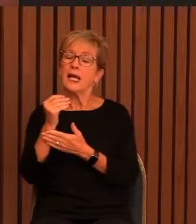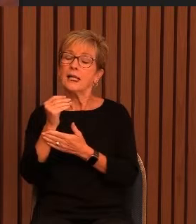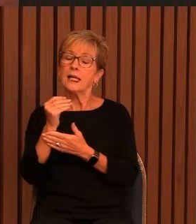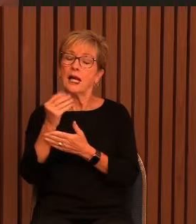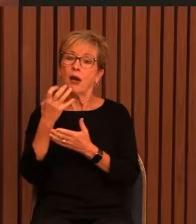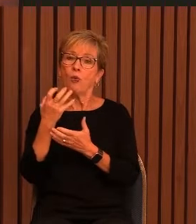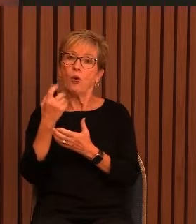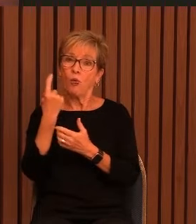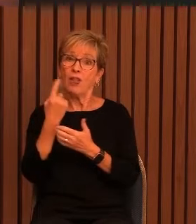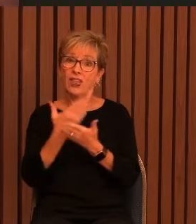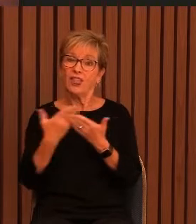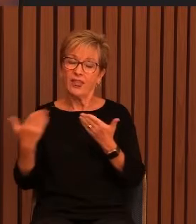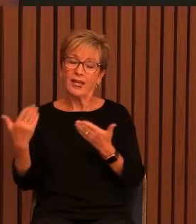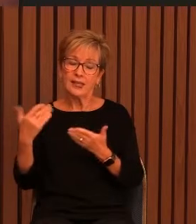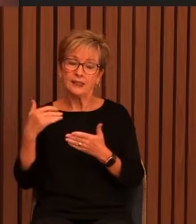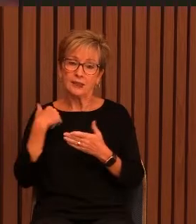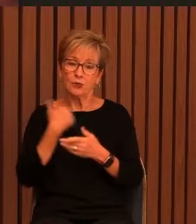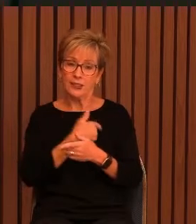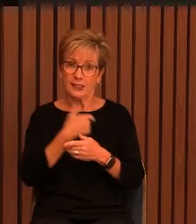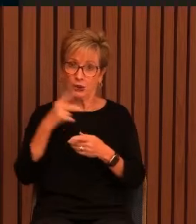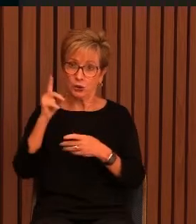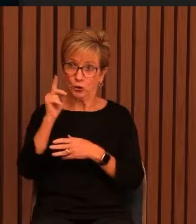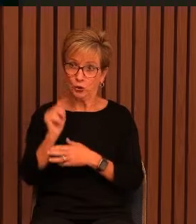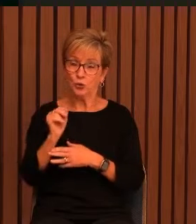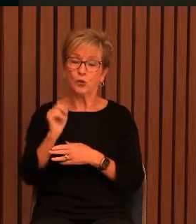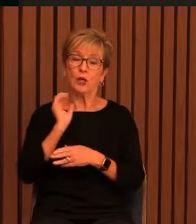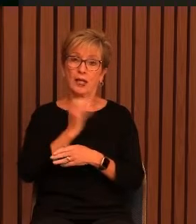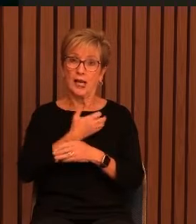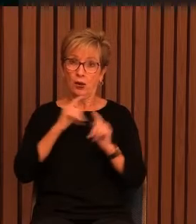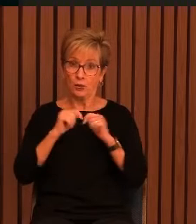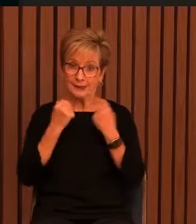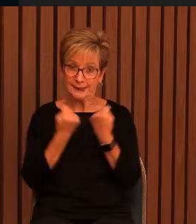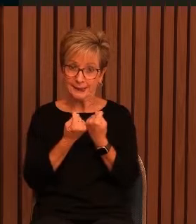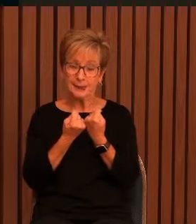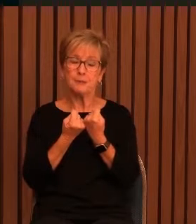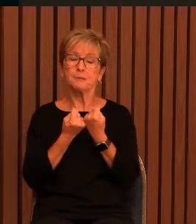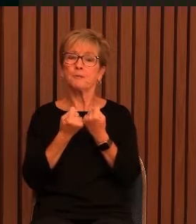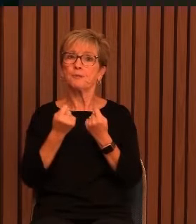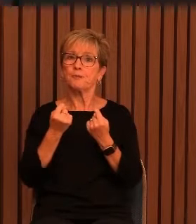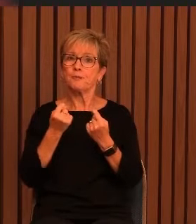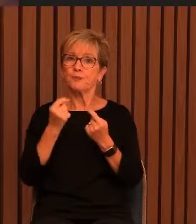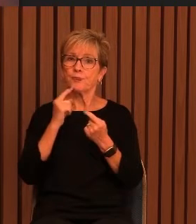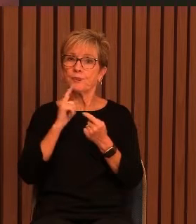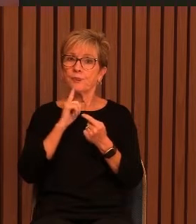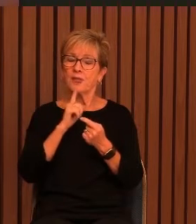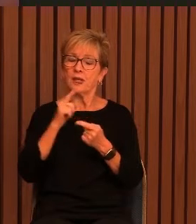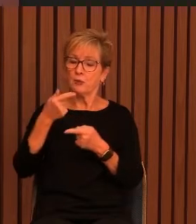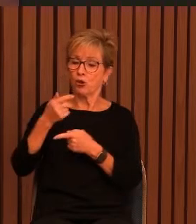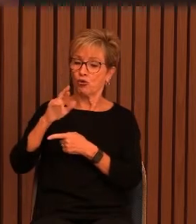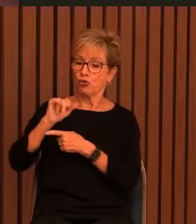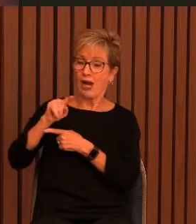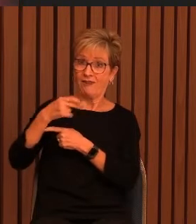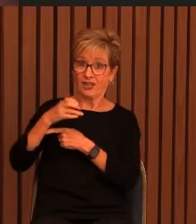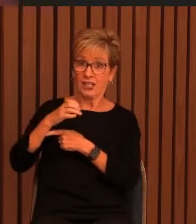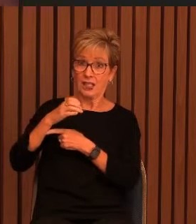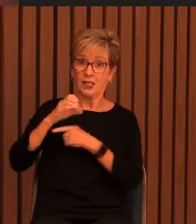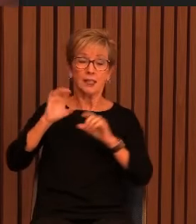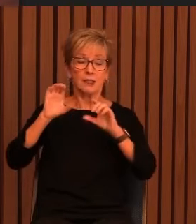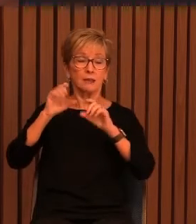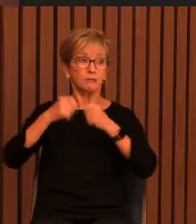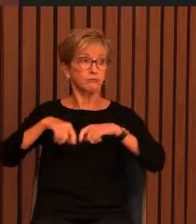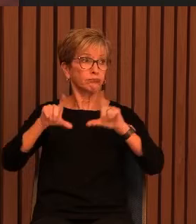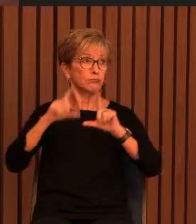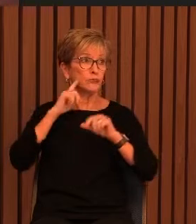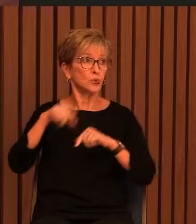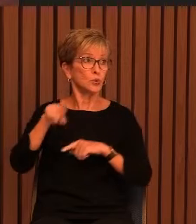that we did in OCIS, and David and his team get credit for that work, is kind of put a graphic together that just put all